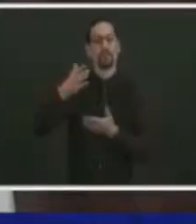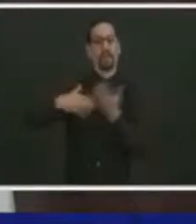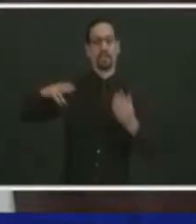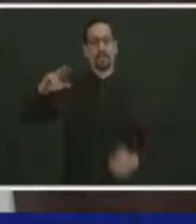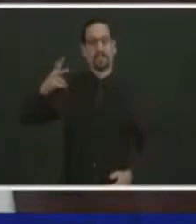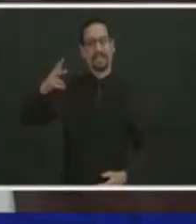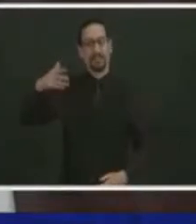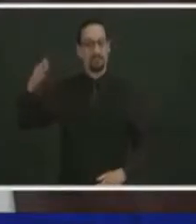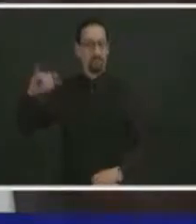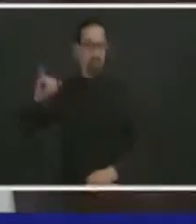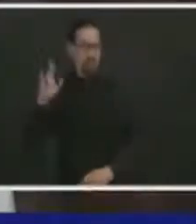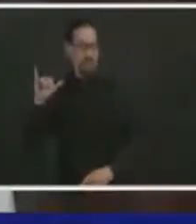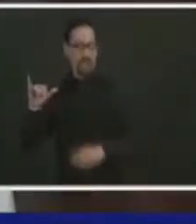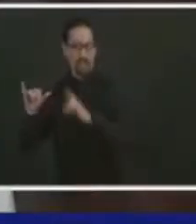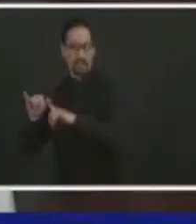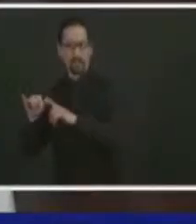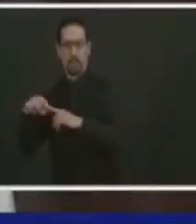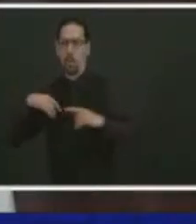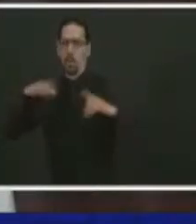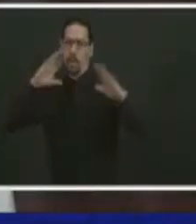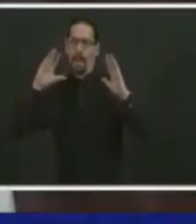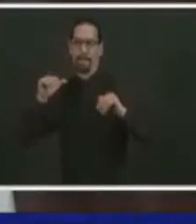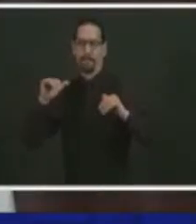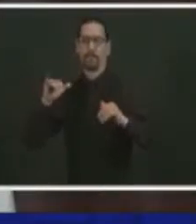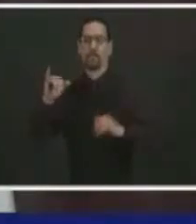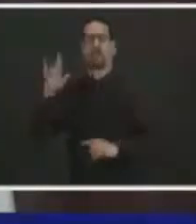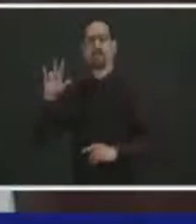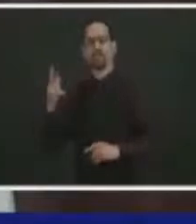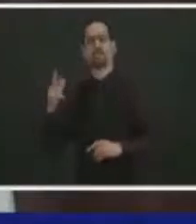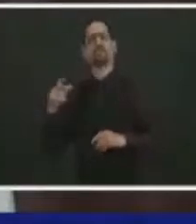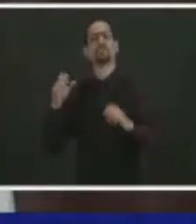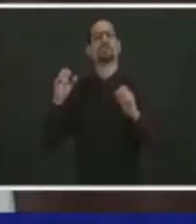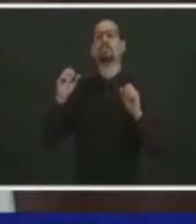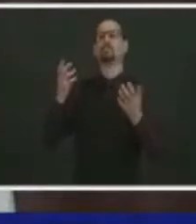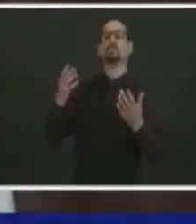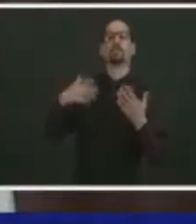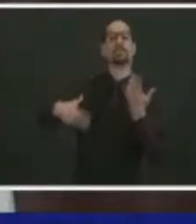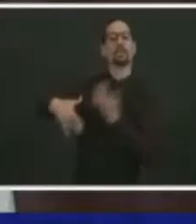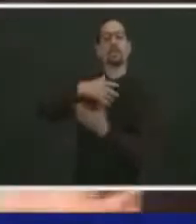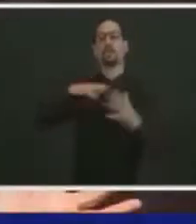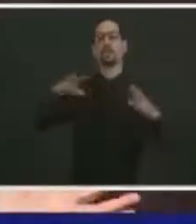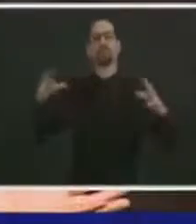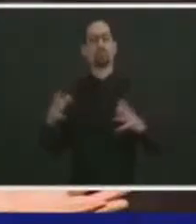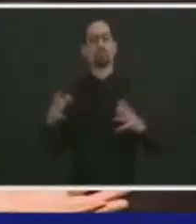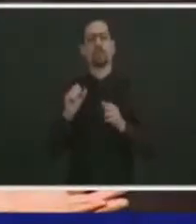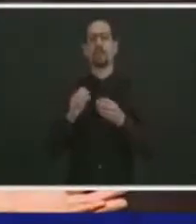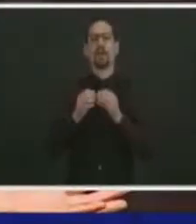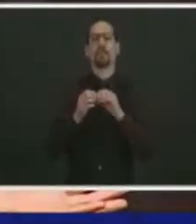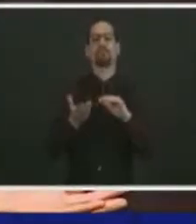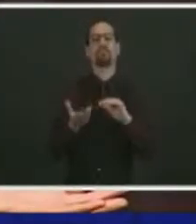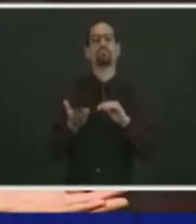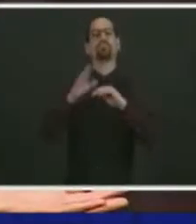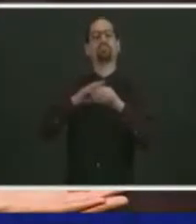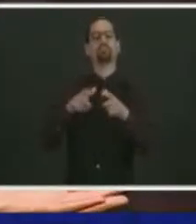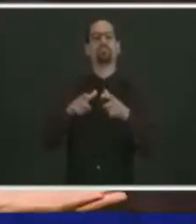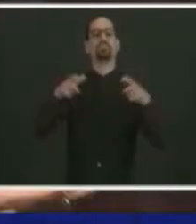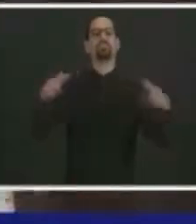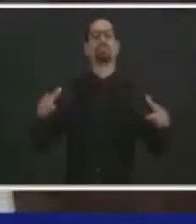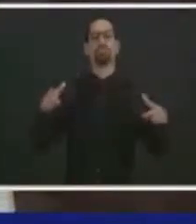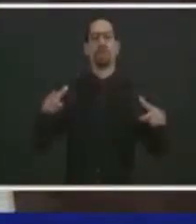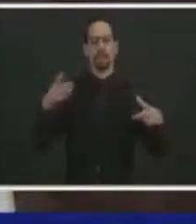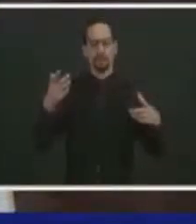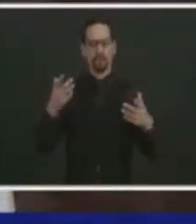July, hopefully, the social gathering limits will go up. There will be a greater